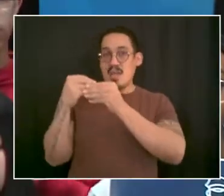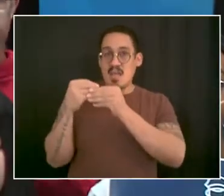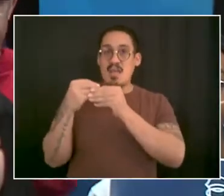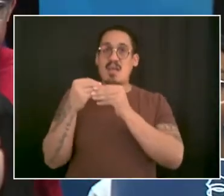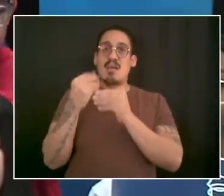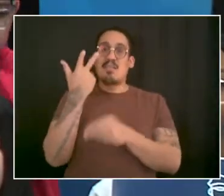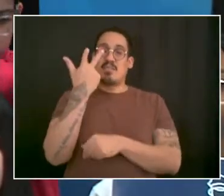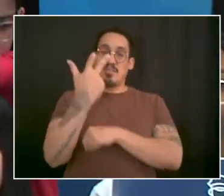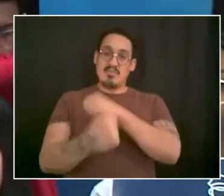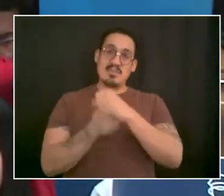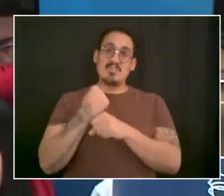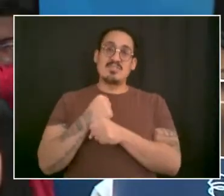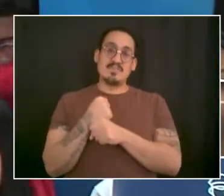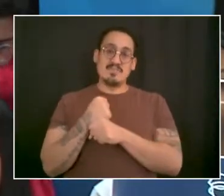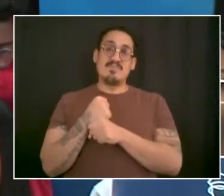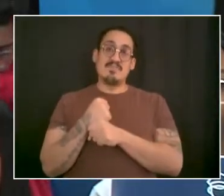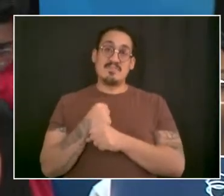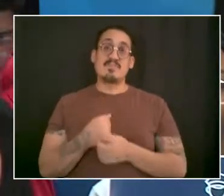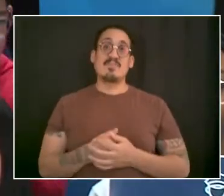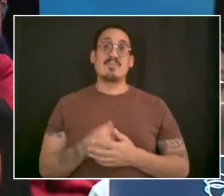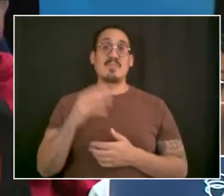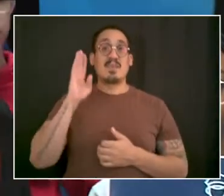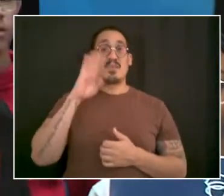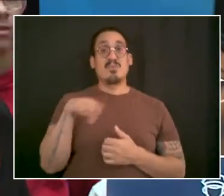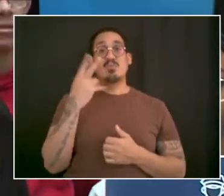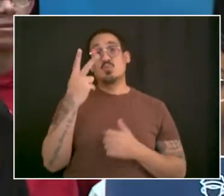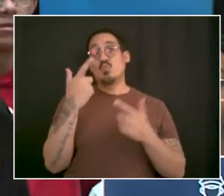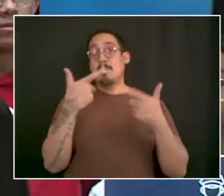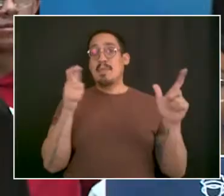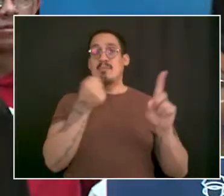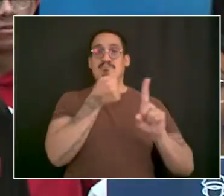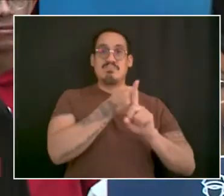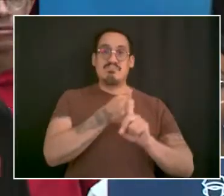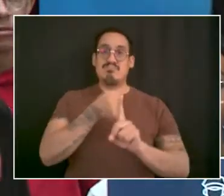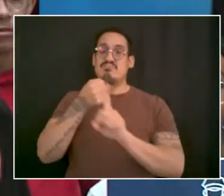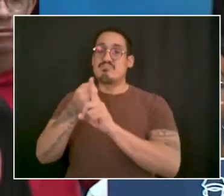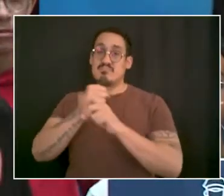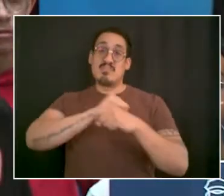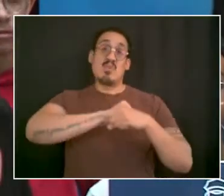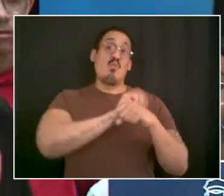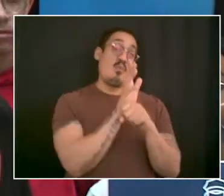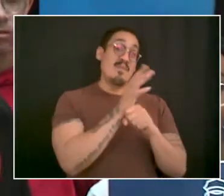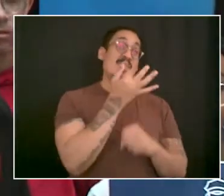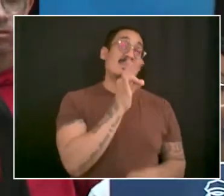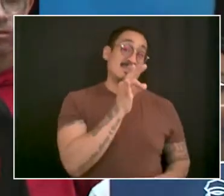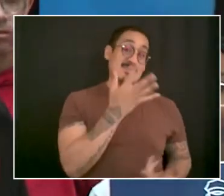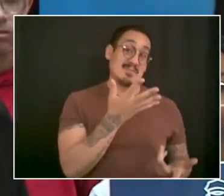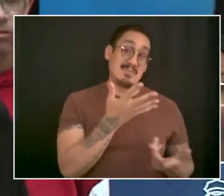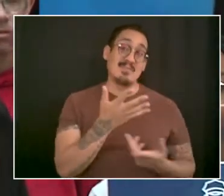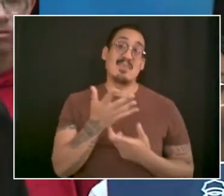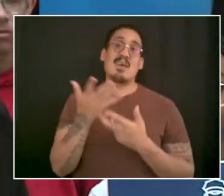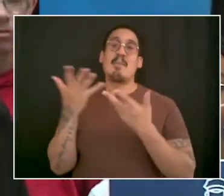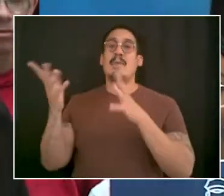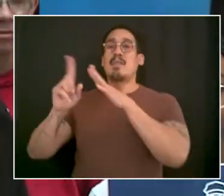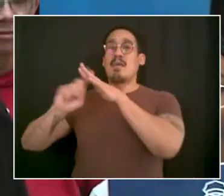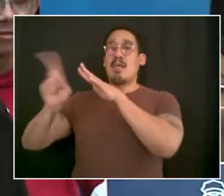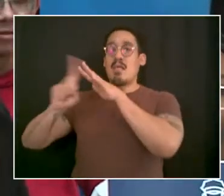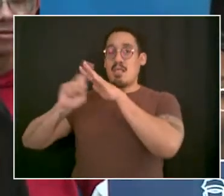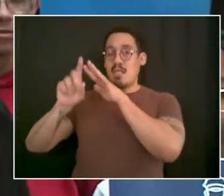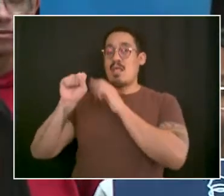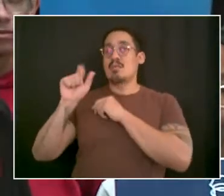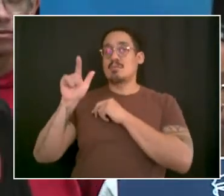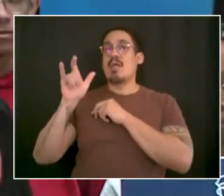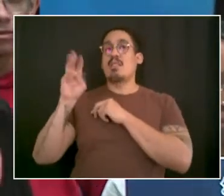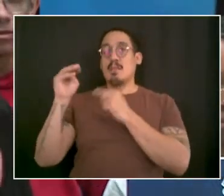2 storms, the COVID-19 pandemic and the influx of asylum seekers, our administration has succeeded